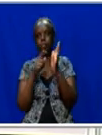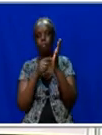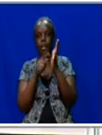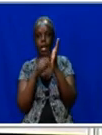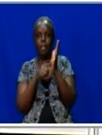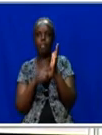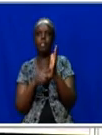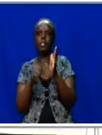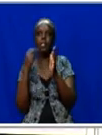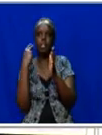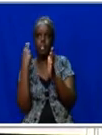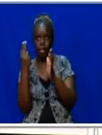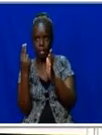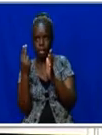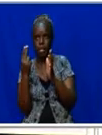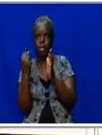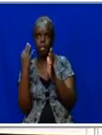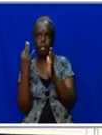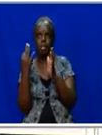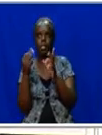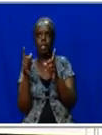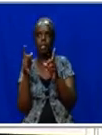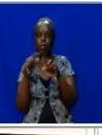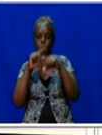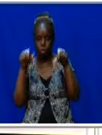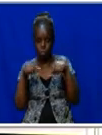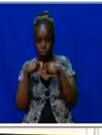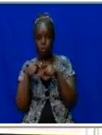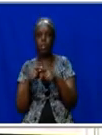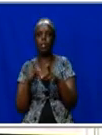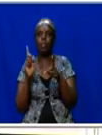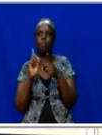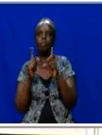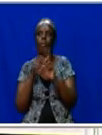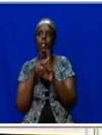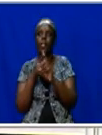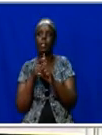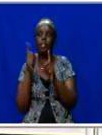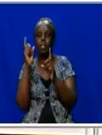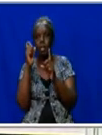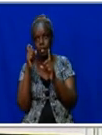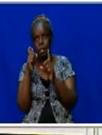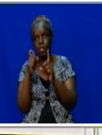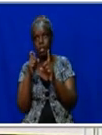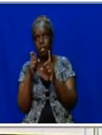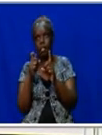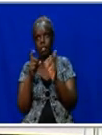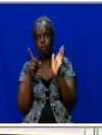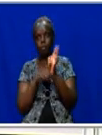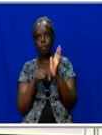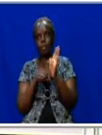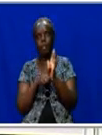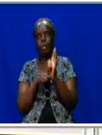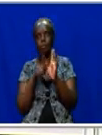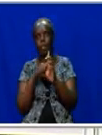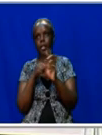which can be written in a short form as x plus 3 squared. And this now is a perfect